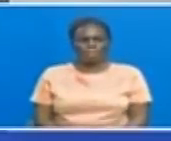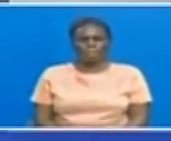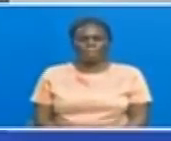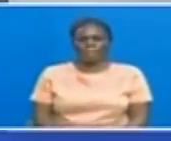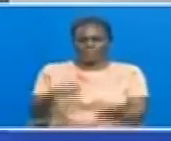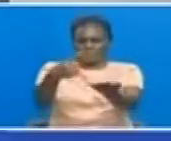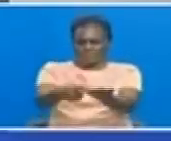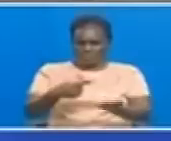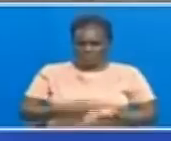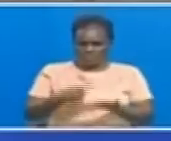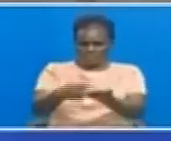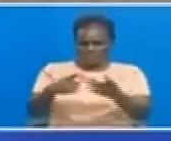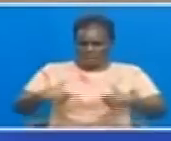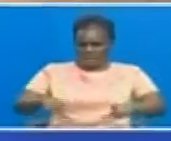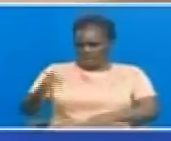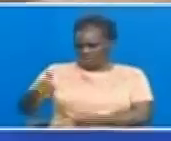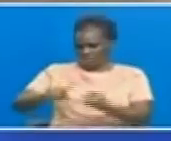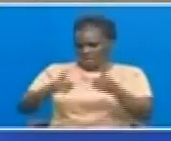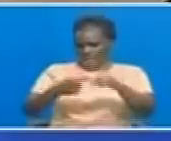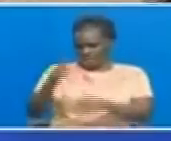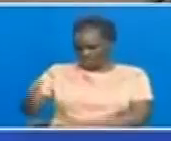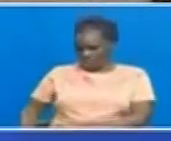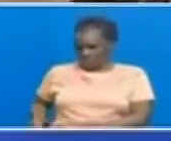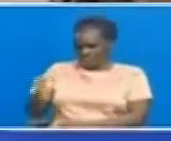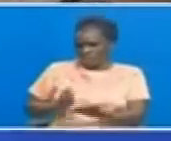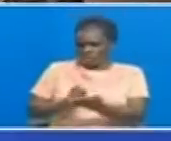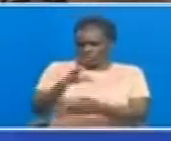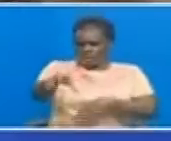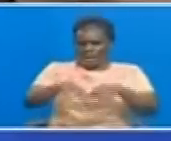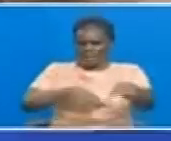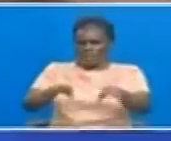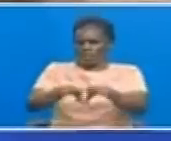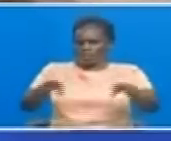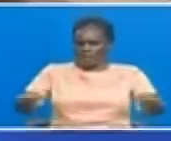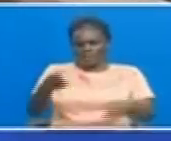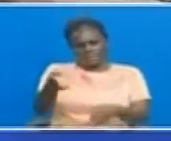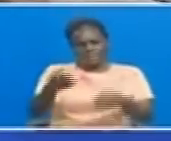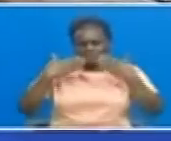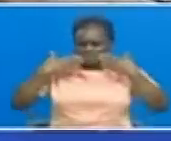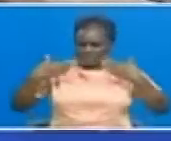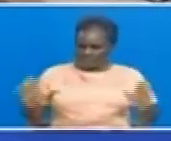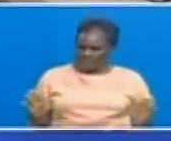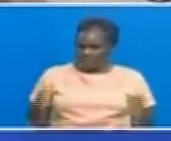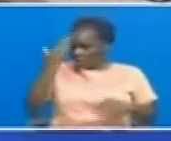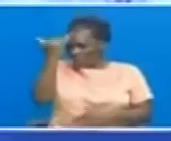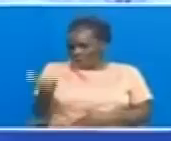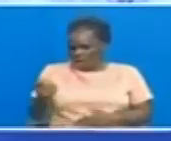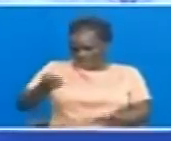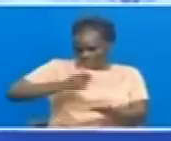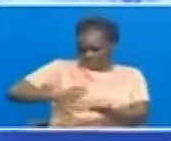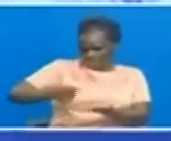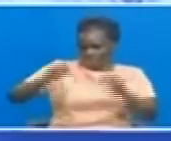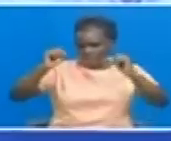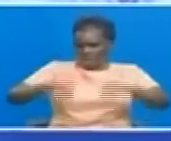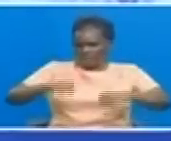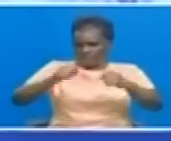The debate on whether to allow the standard gauge railway to pass through the Nairobi National Park has been put to rest after the signing of an agreement between